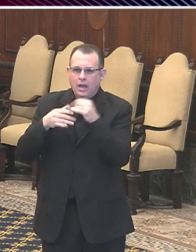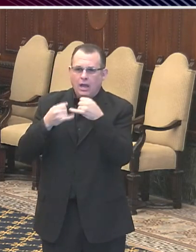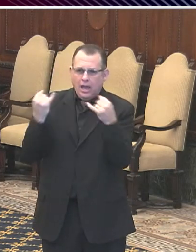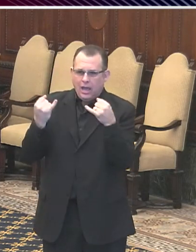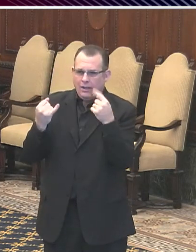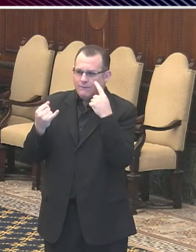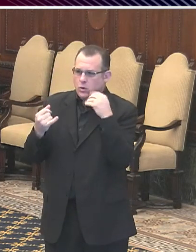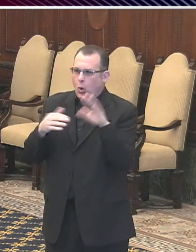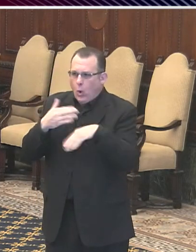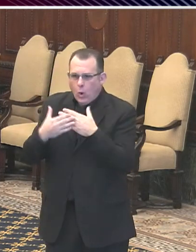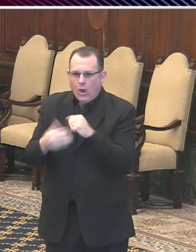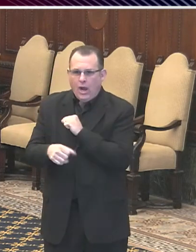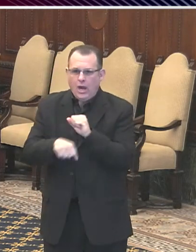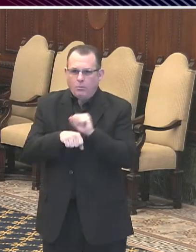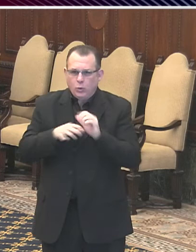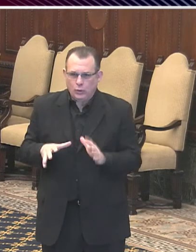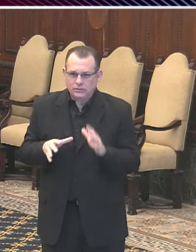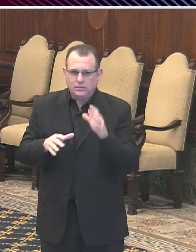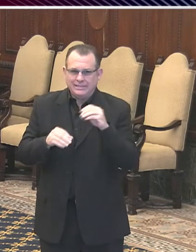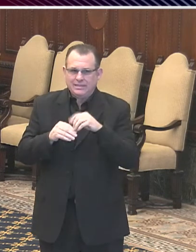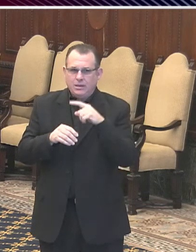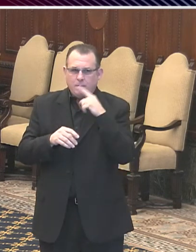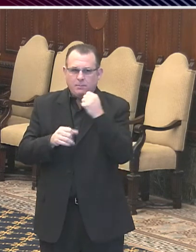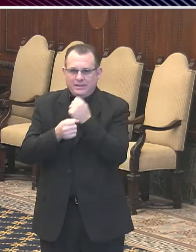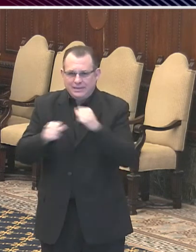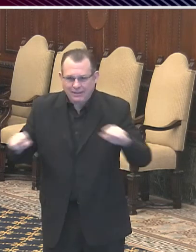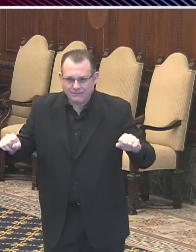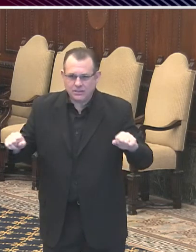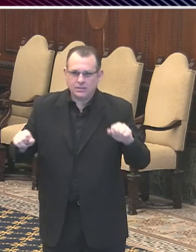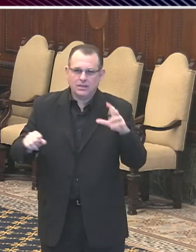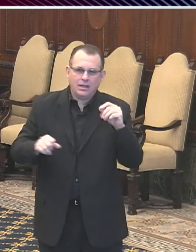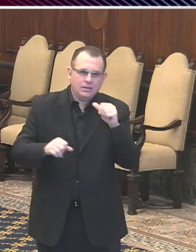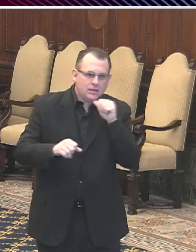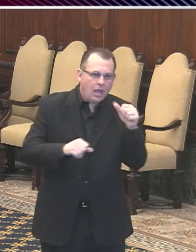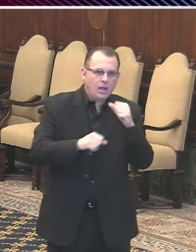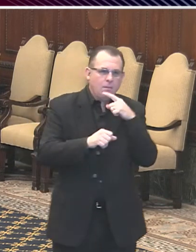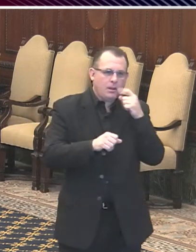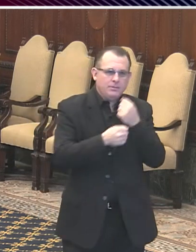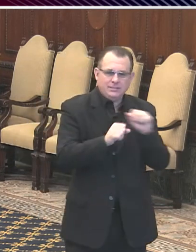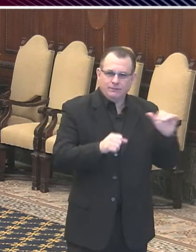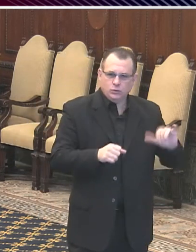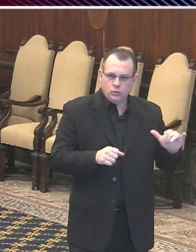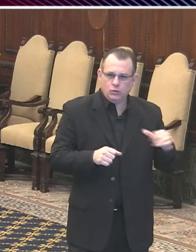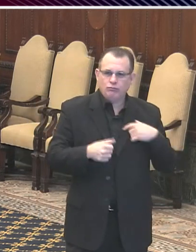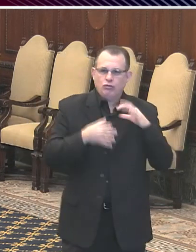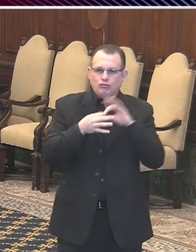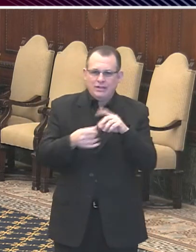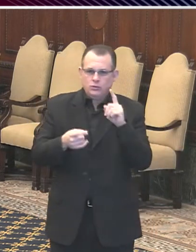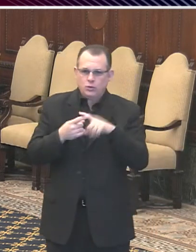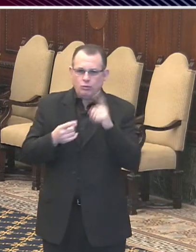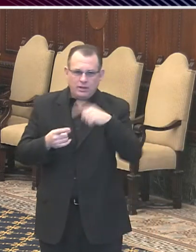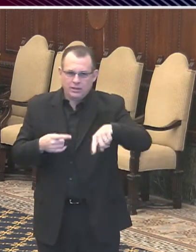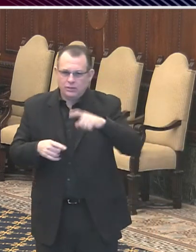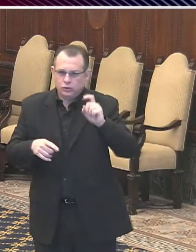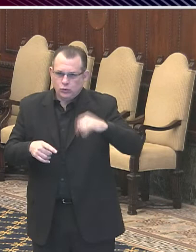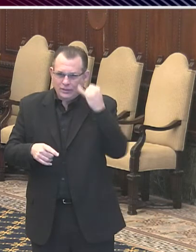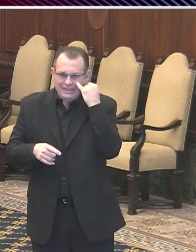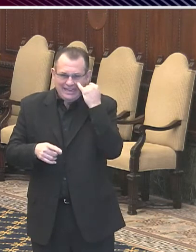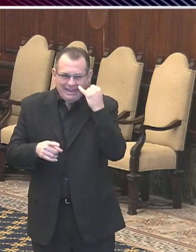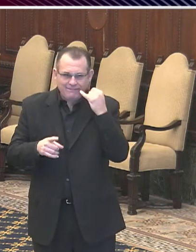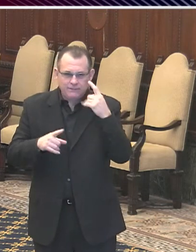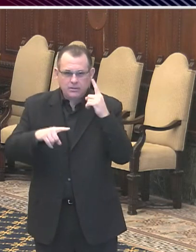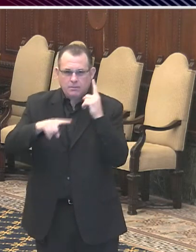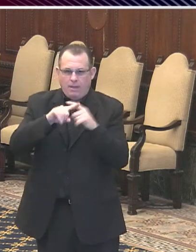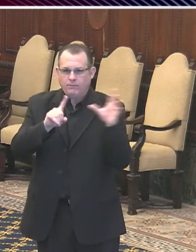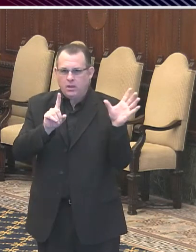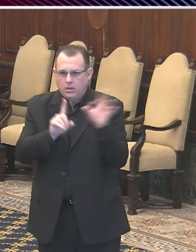employees, both public safety and non-public safety, as it relates to what they should do should there be a positive test within